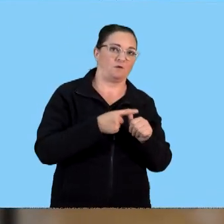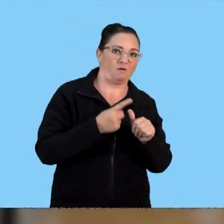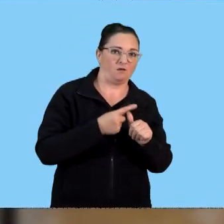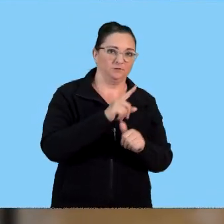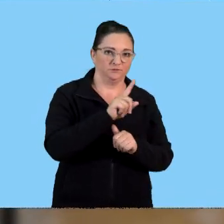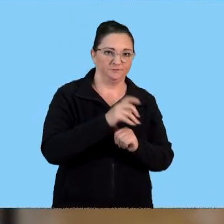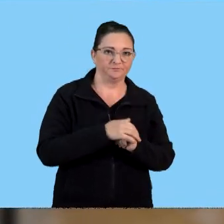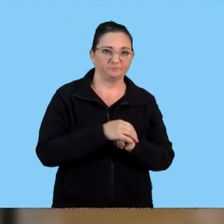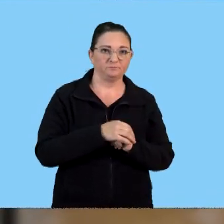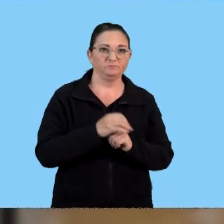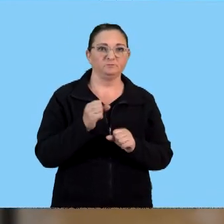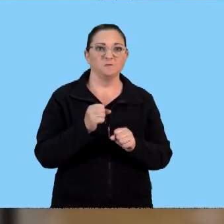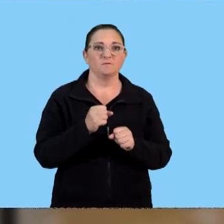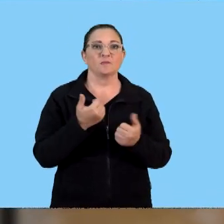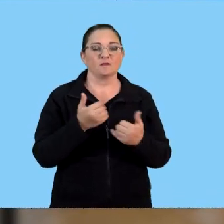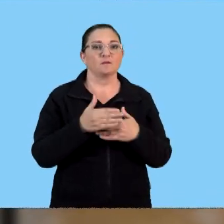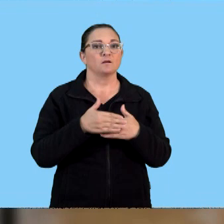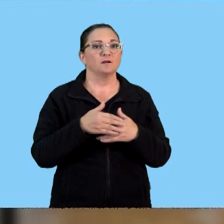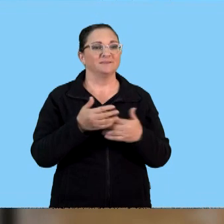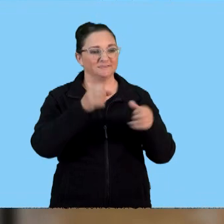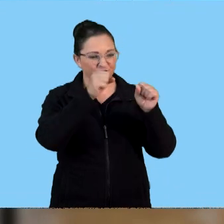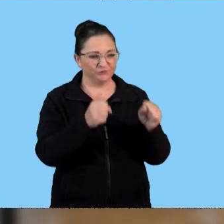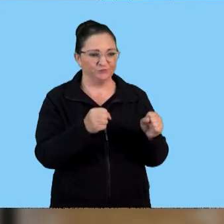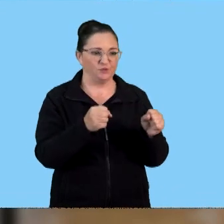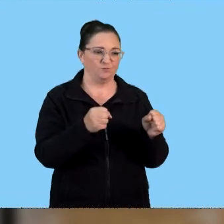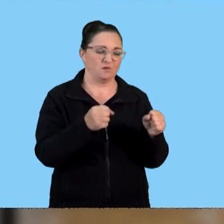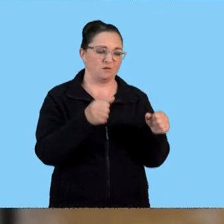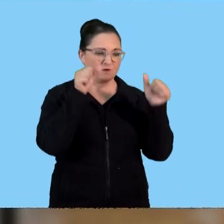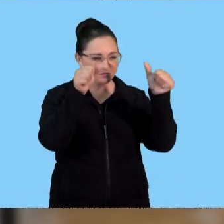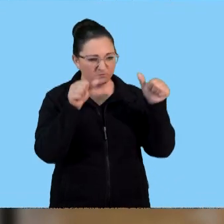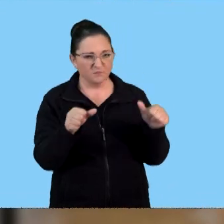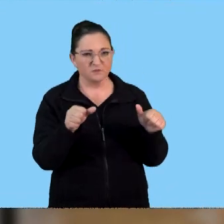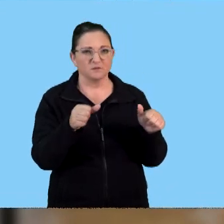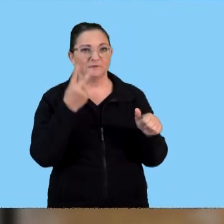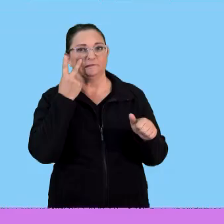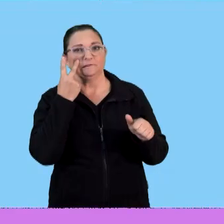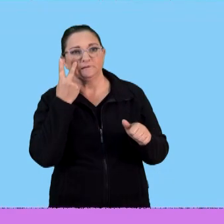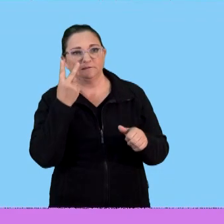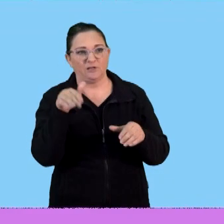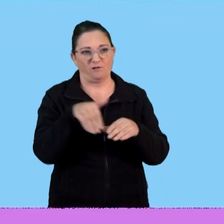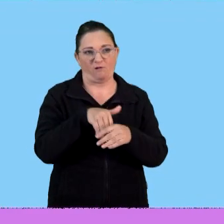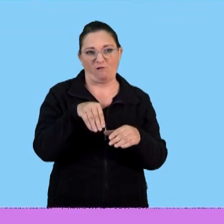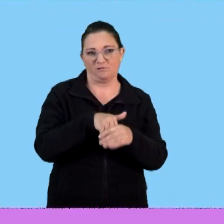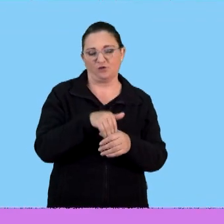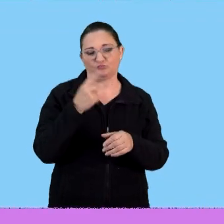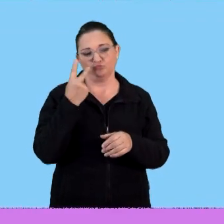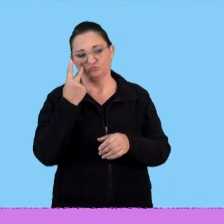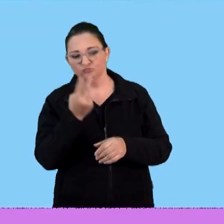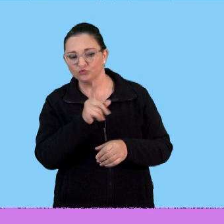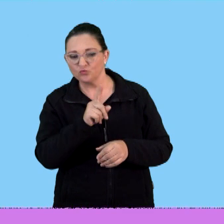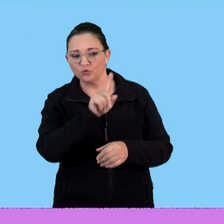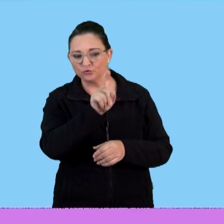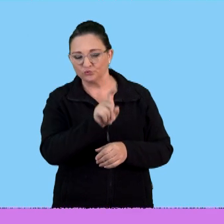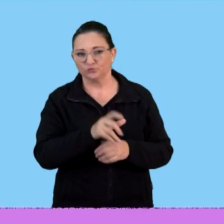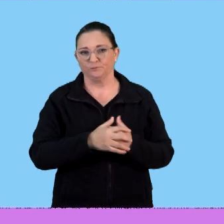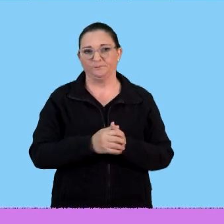before you start to answer the question. But also, together with the shape and the picture, look at the context. Look at what the